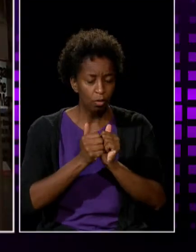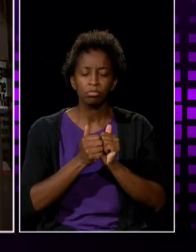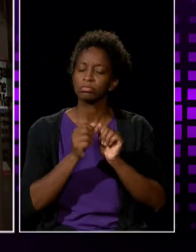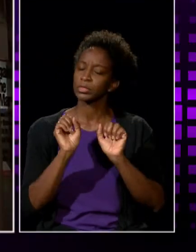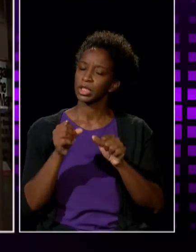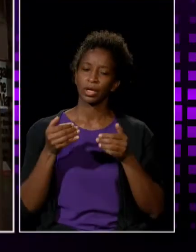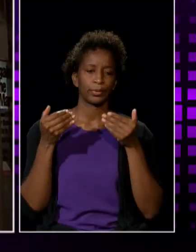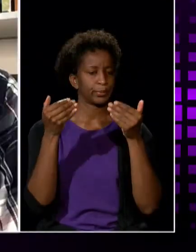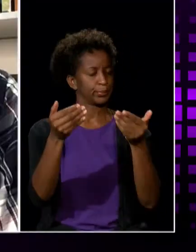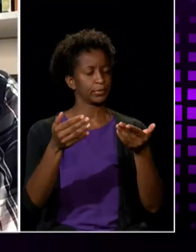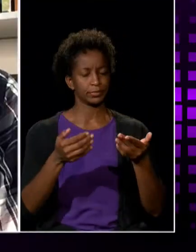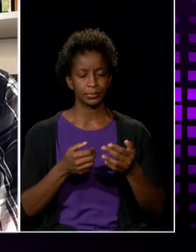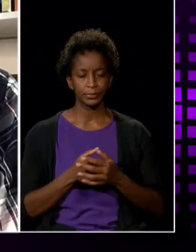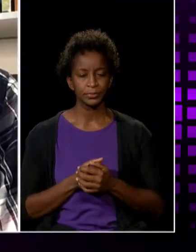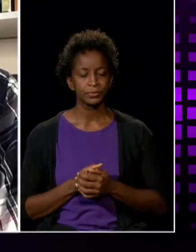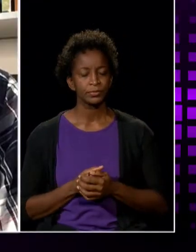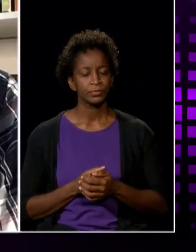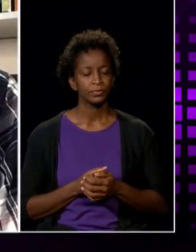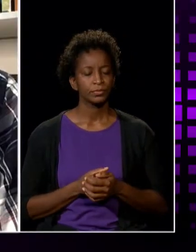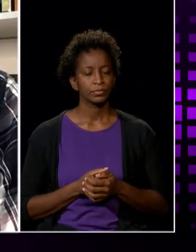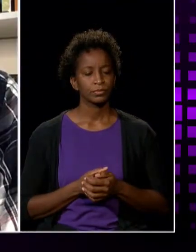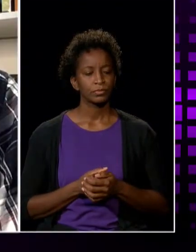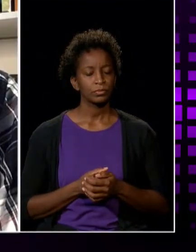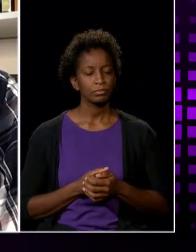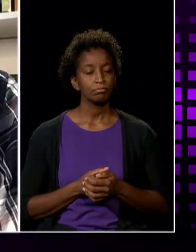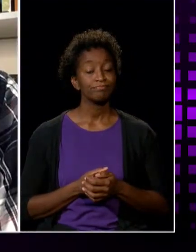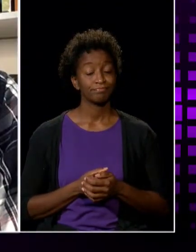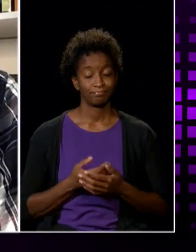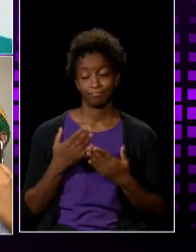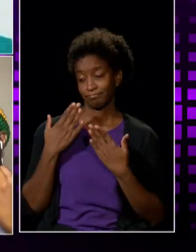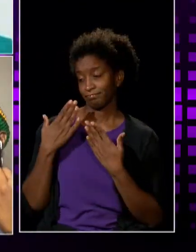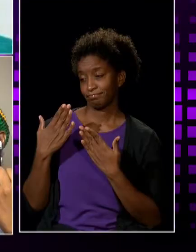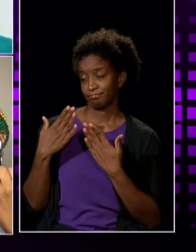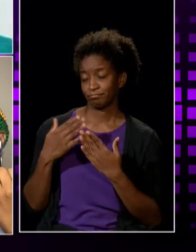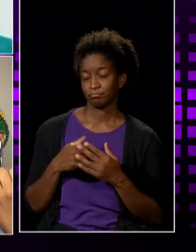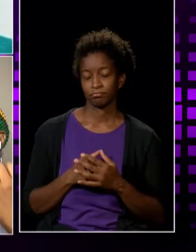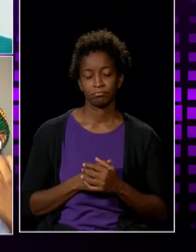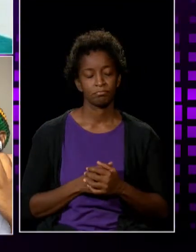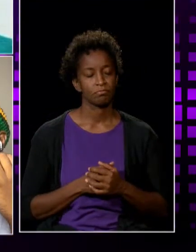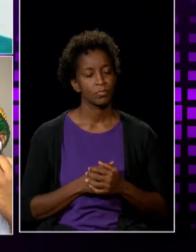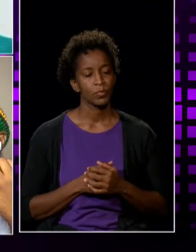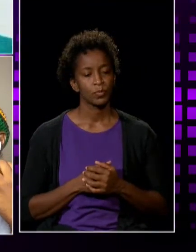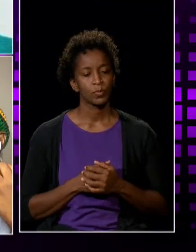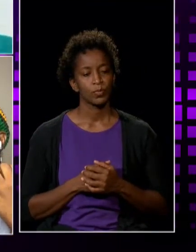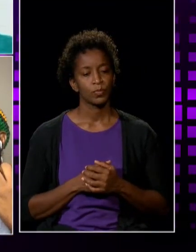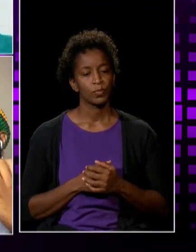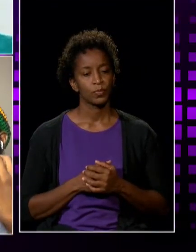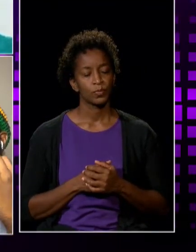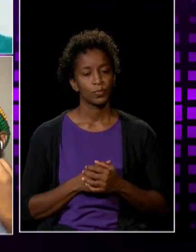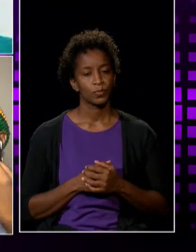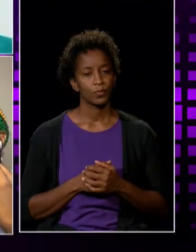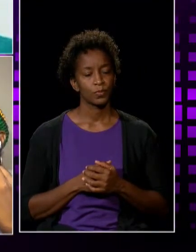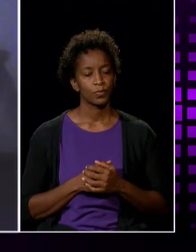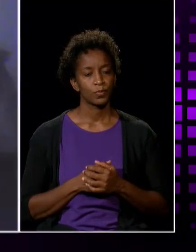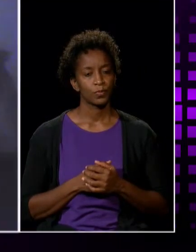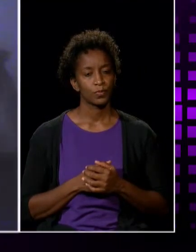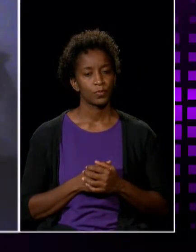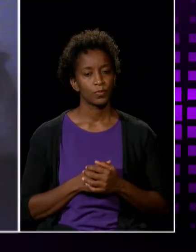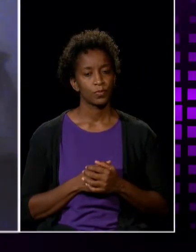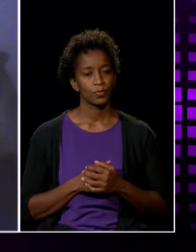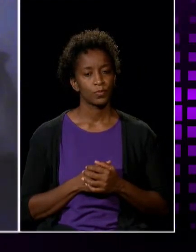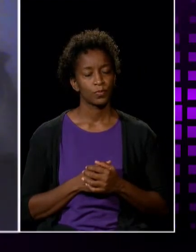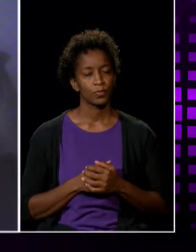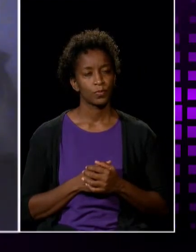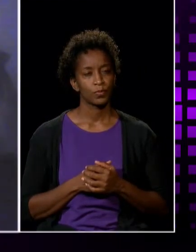the general public. Yes, and thank you. So Okera, what are your thoughts on the process?